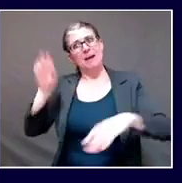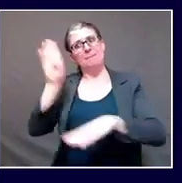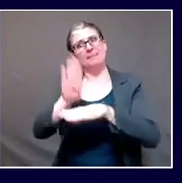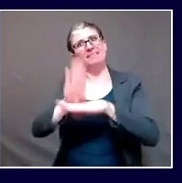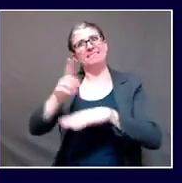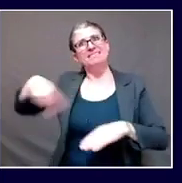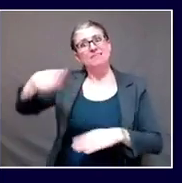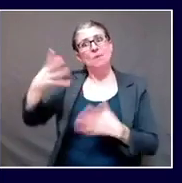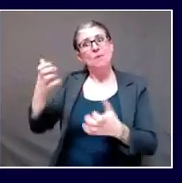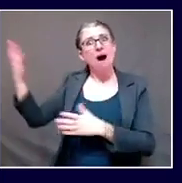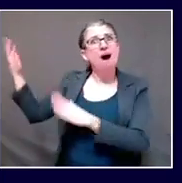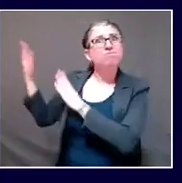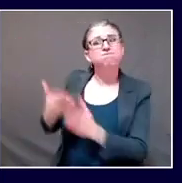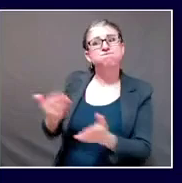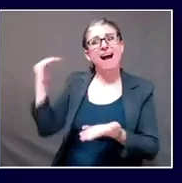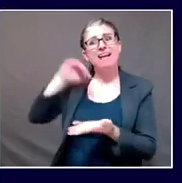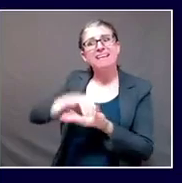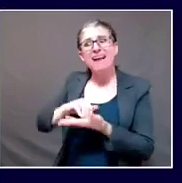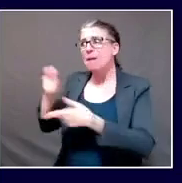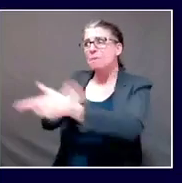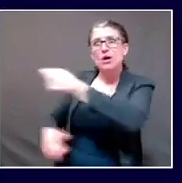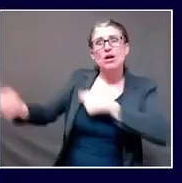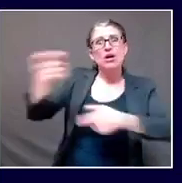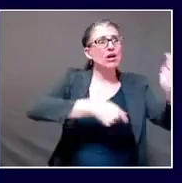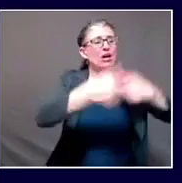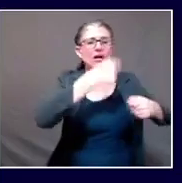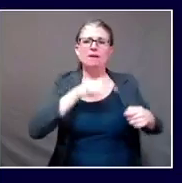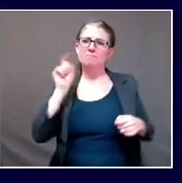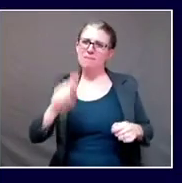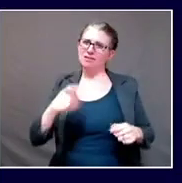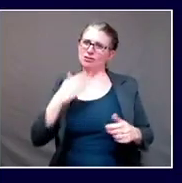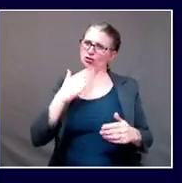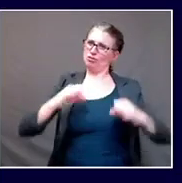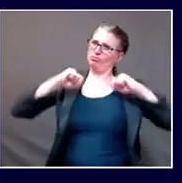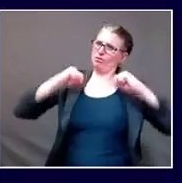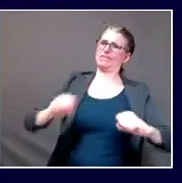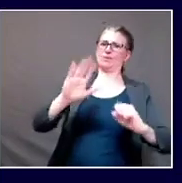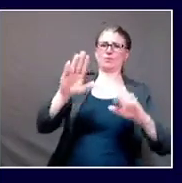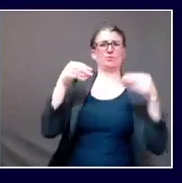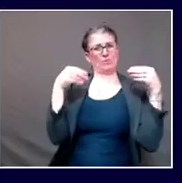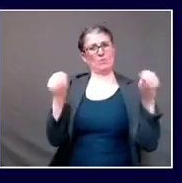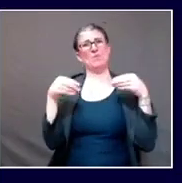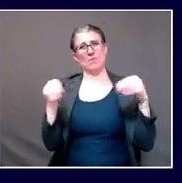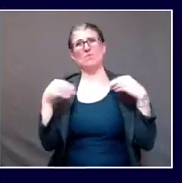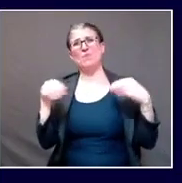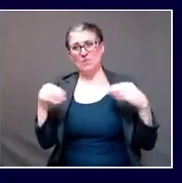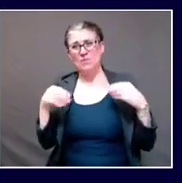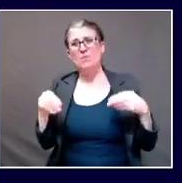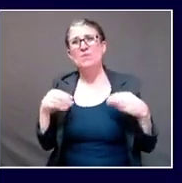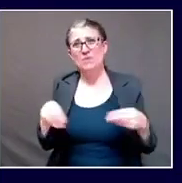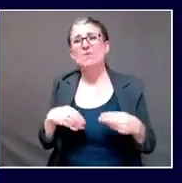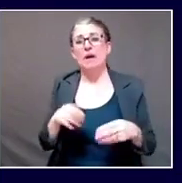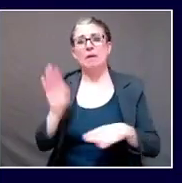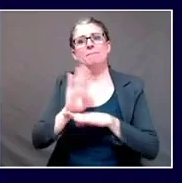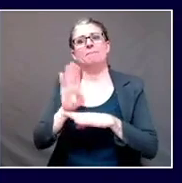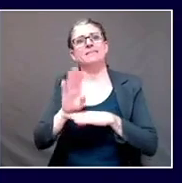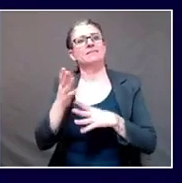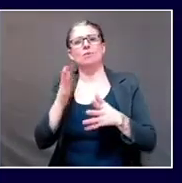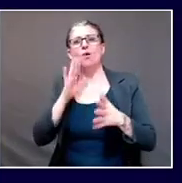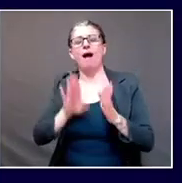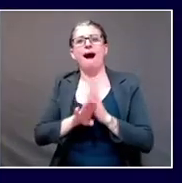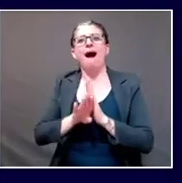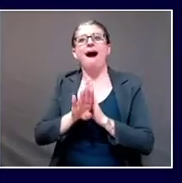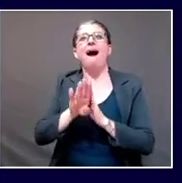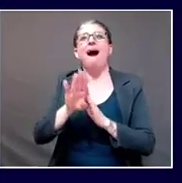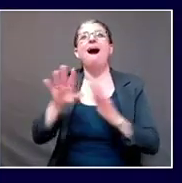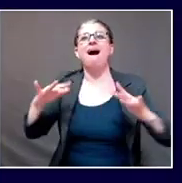again next summer. The way for the Canadian border to be open so that 17, 17% of our tourists can come back here and